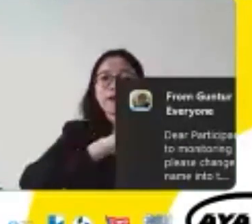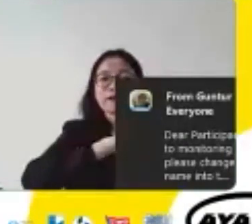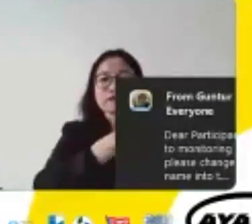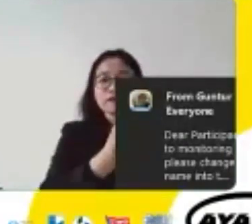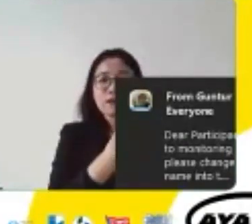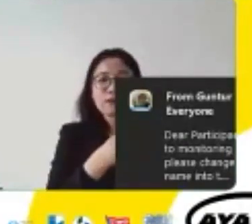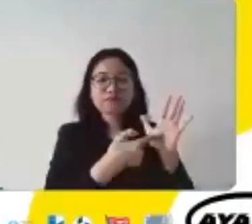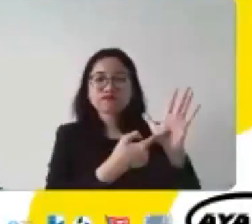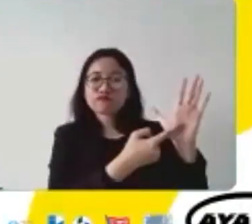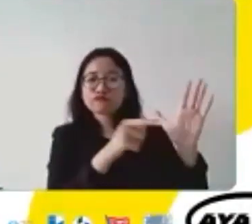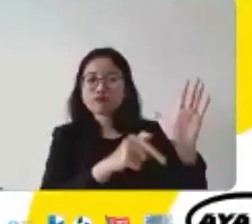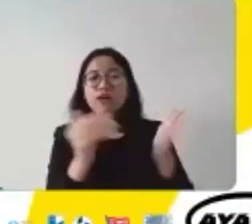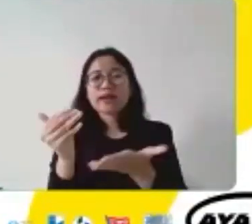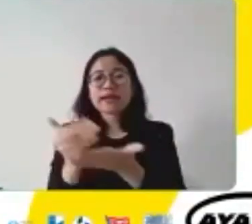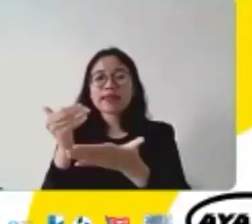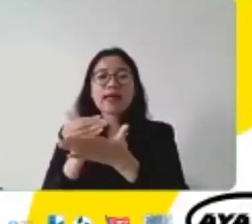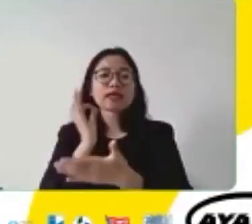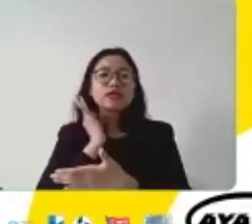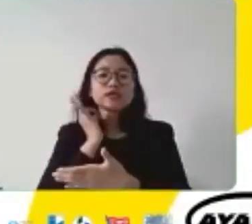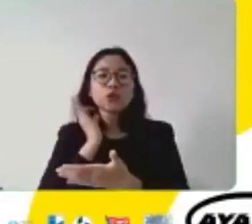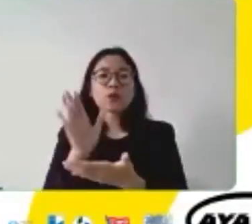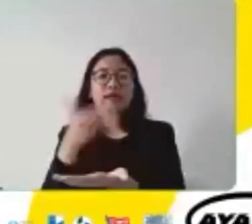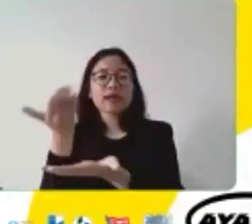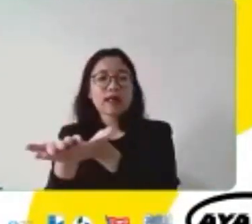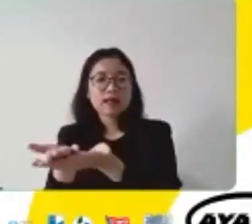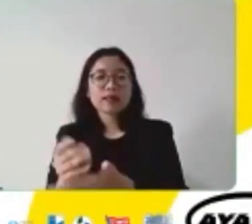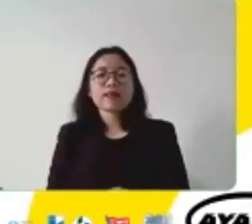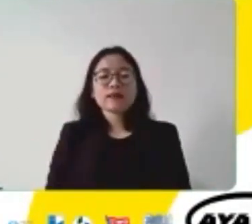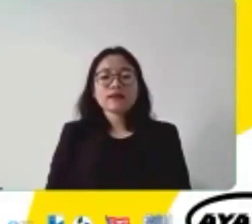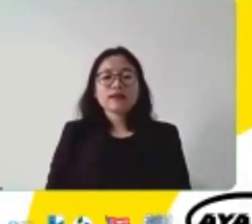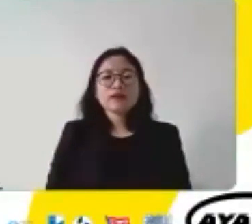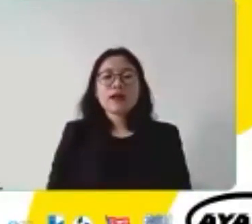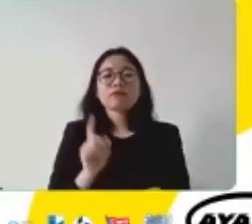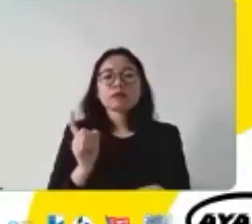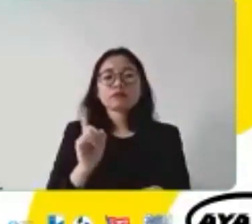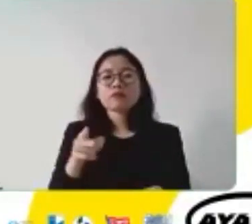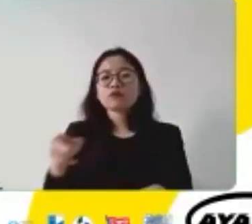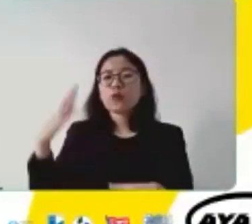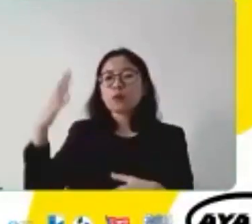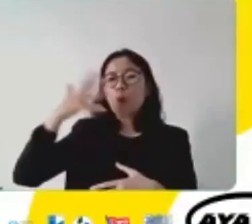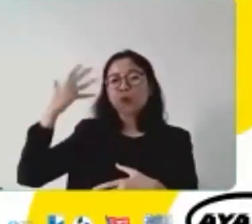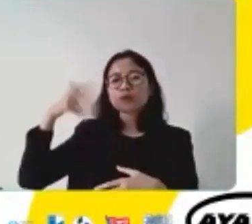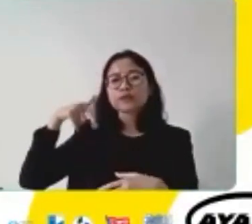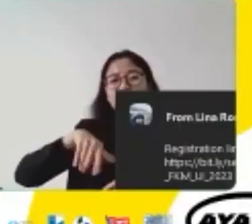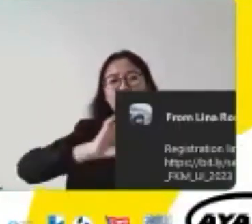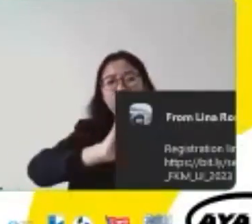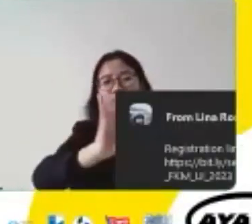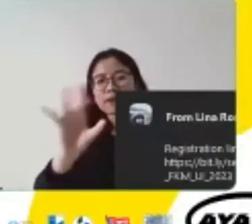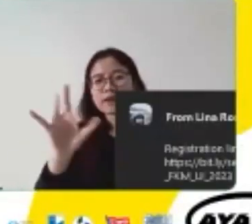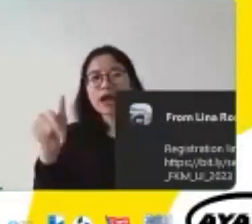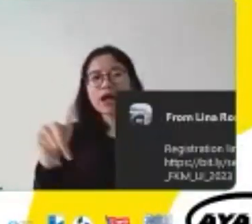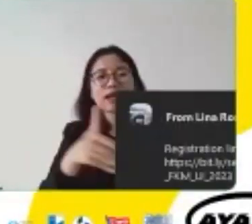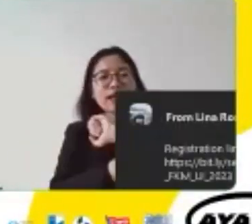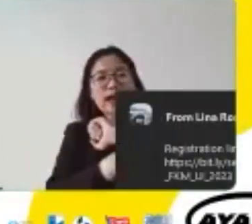is different from different countries. So I think I've showed, and on my screen it's a bit difficult to